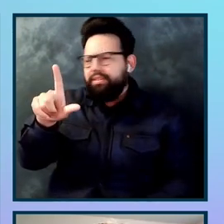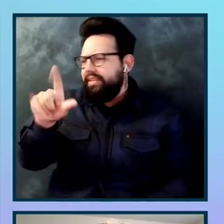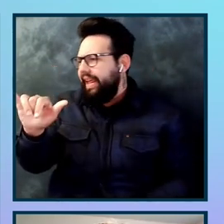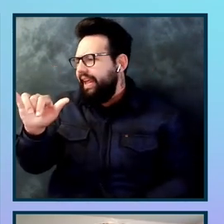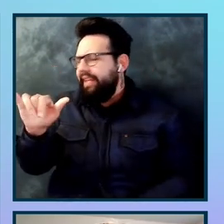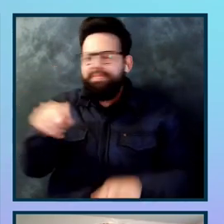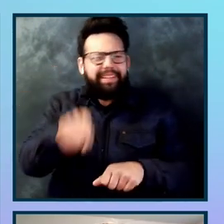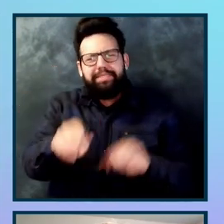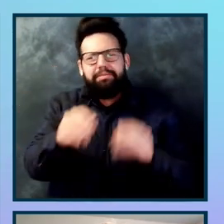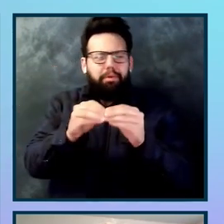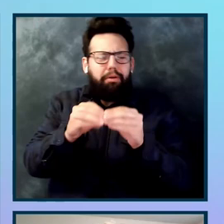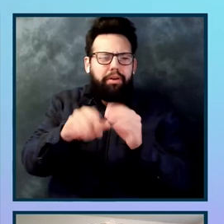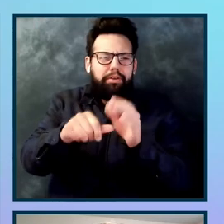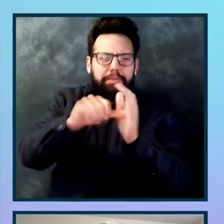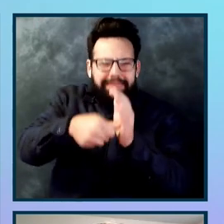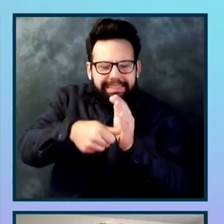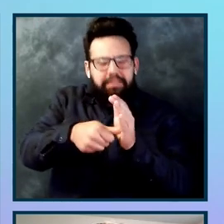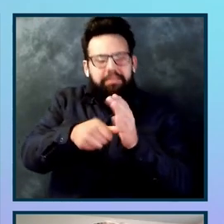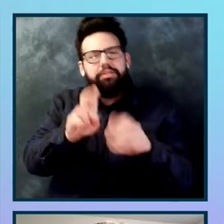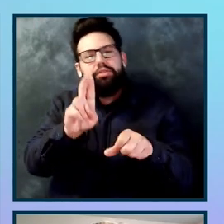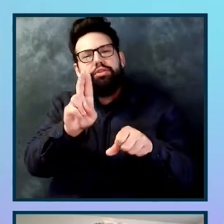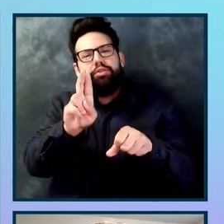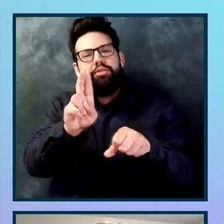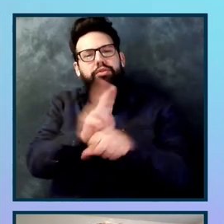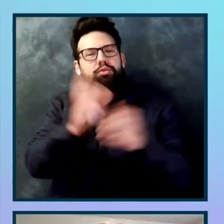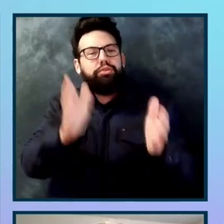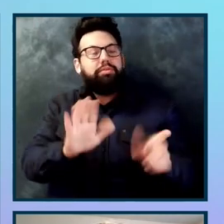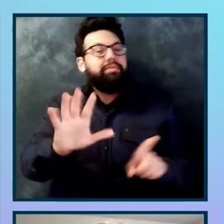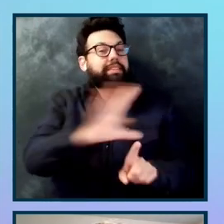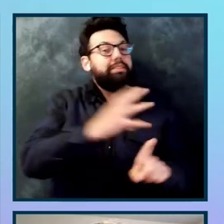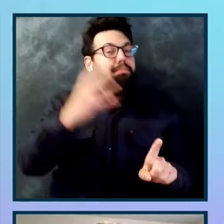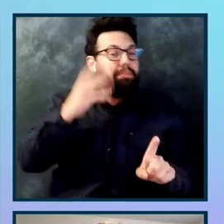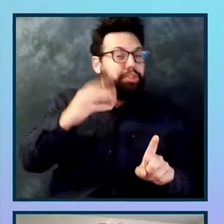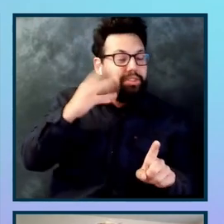and expectations? So let me go ahead and